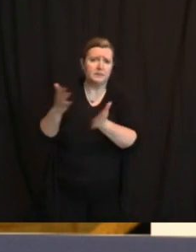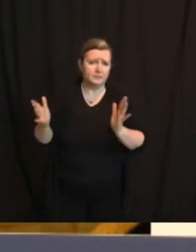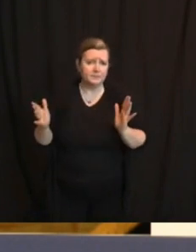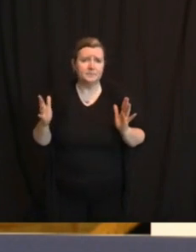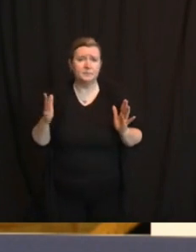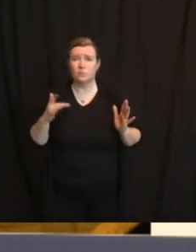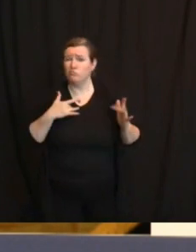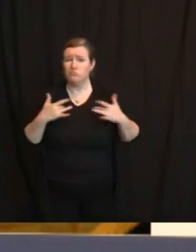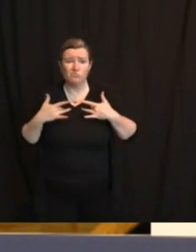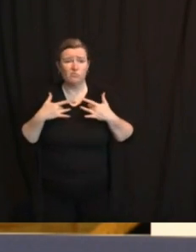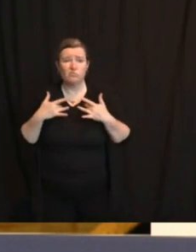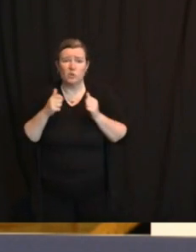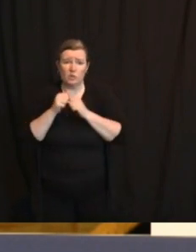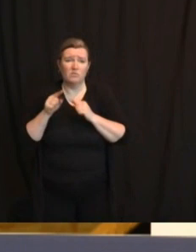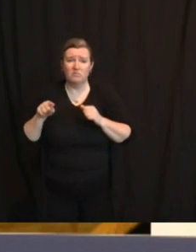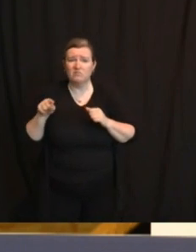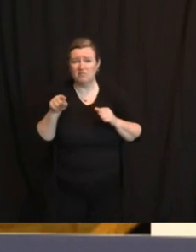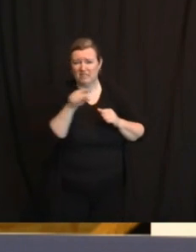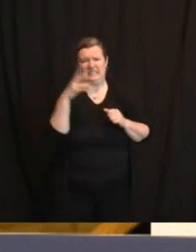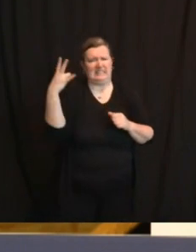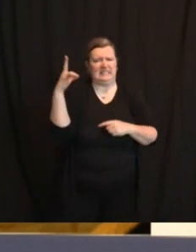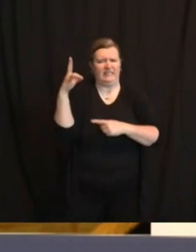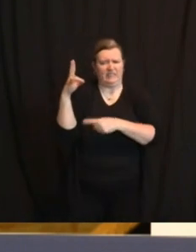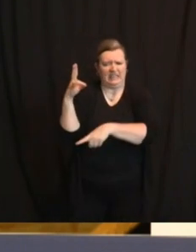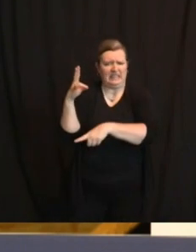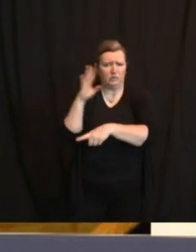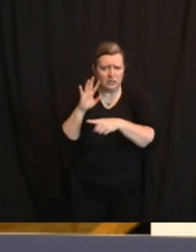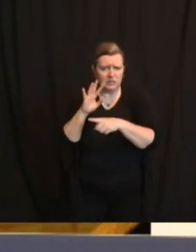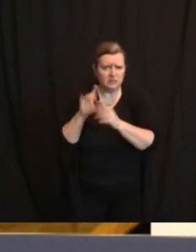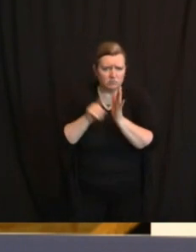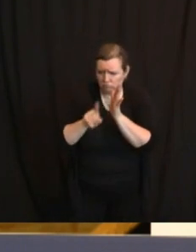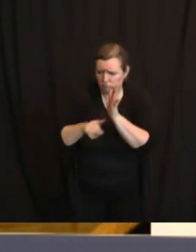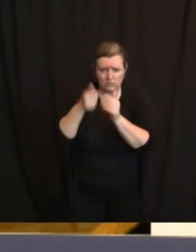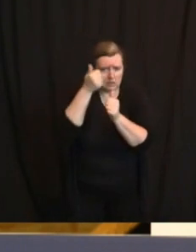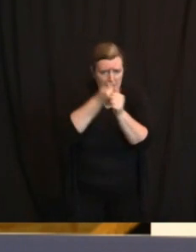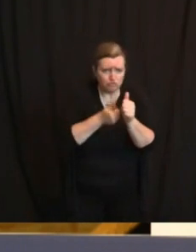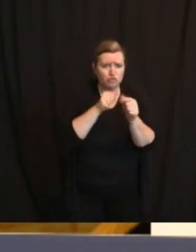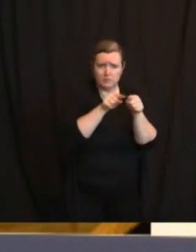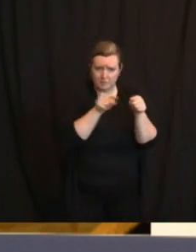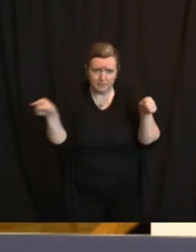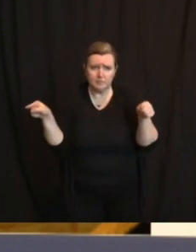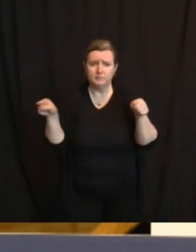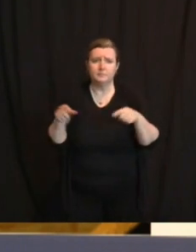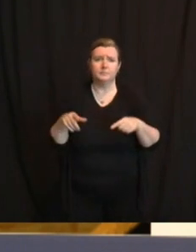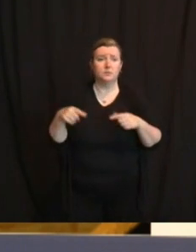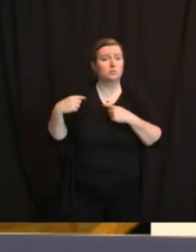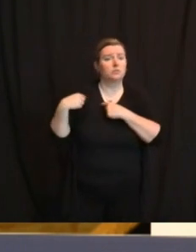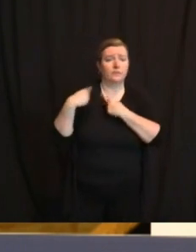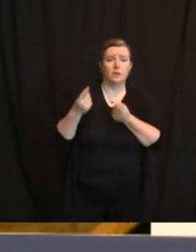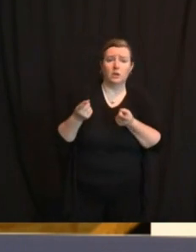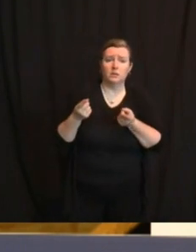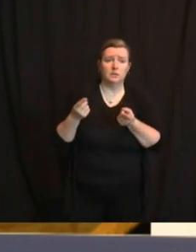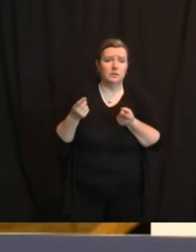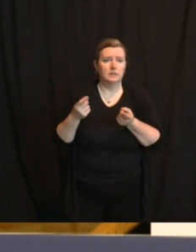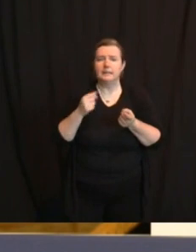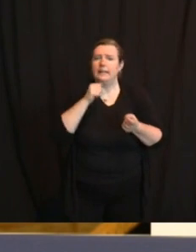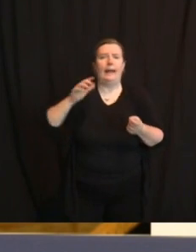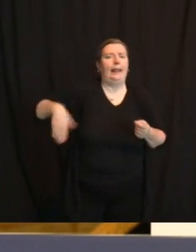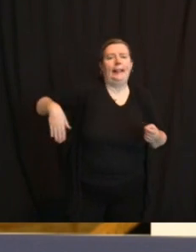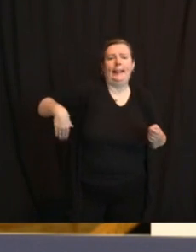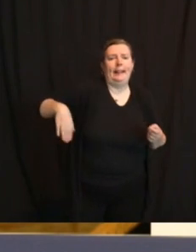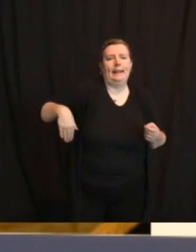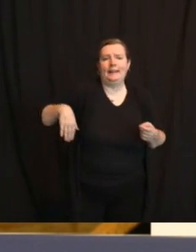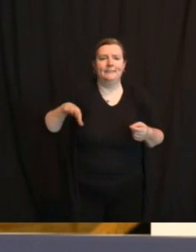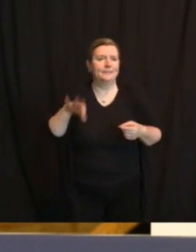the incidence. We will look at every single report, but at this time, we have not established a clear